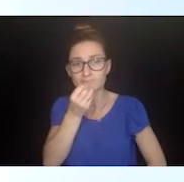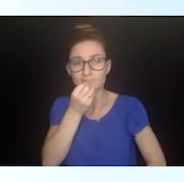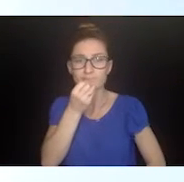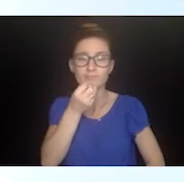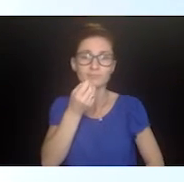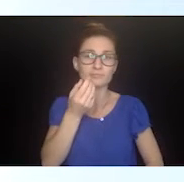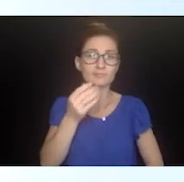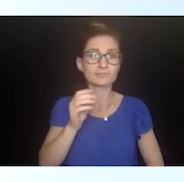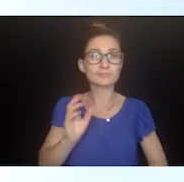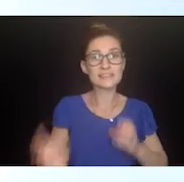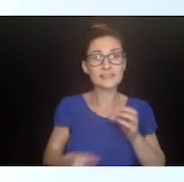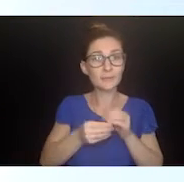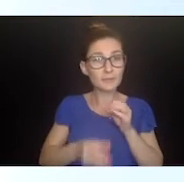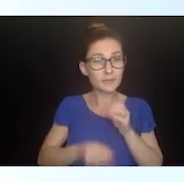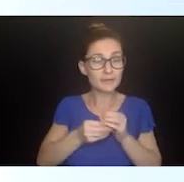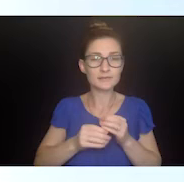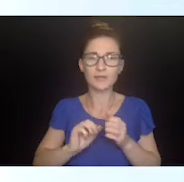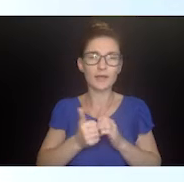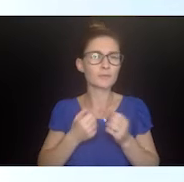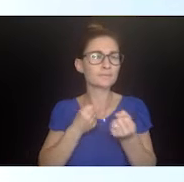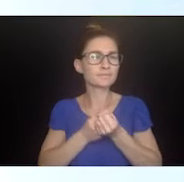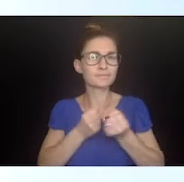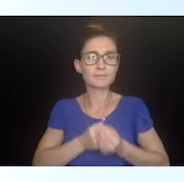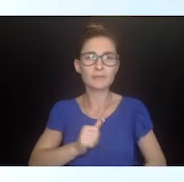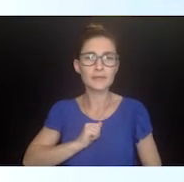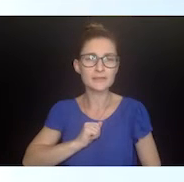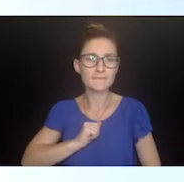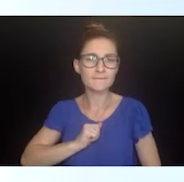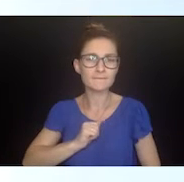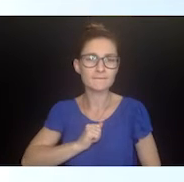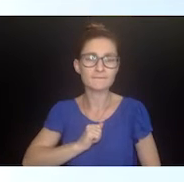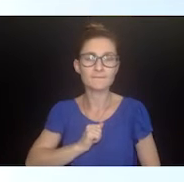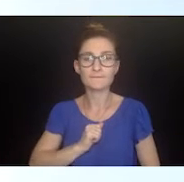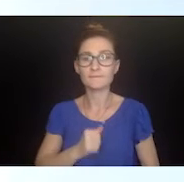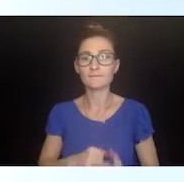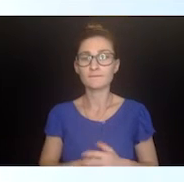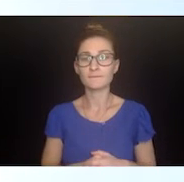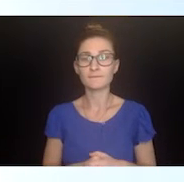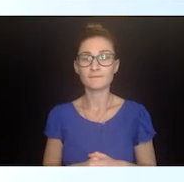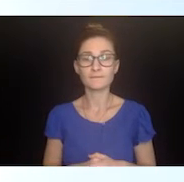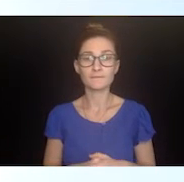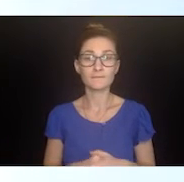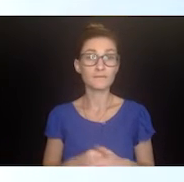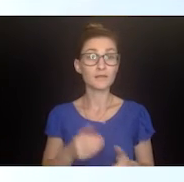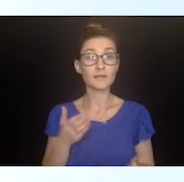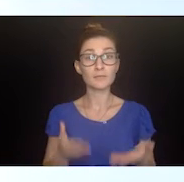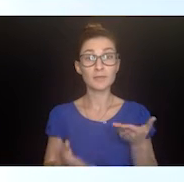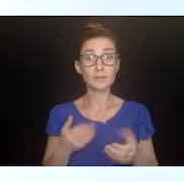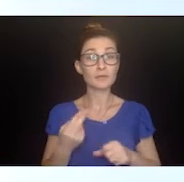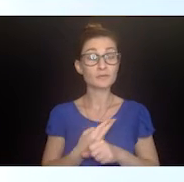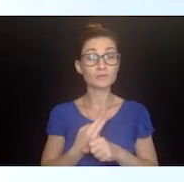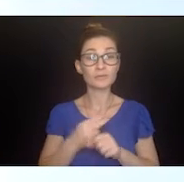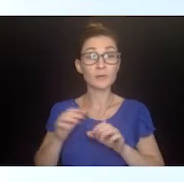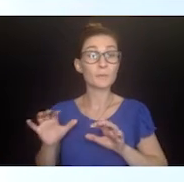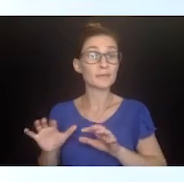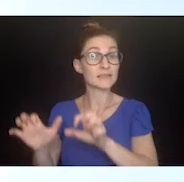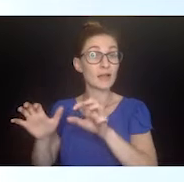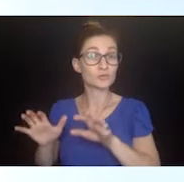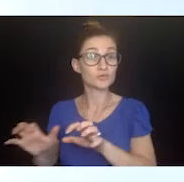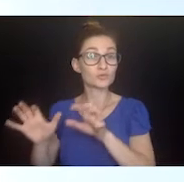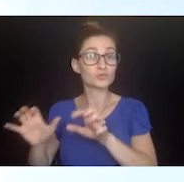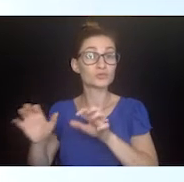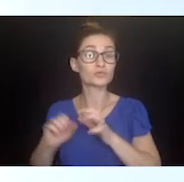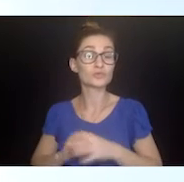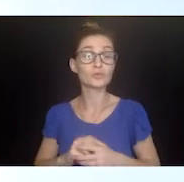food intake. Do I need supplements? How am I supporting myself, whether it be with something like massage